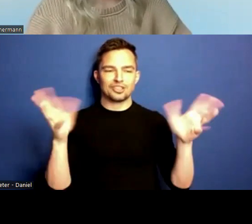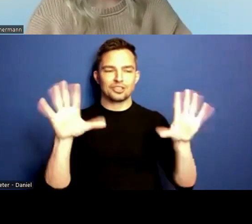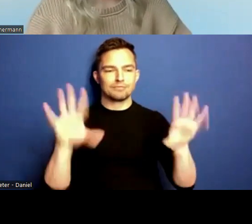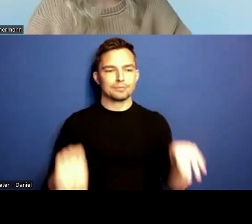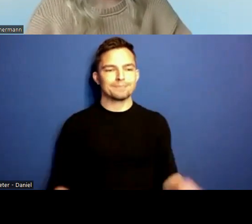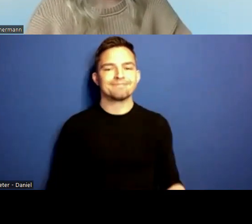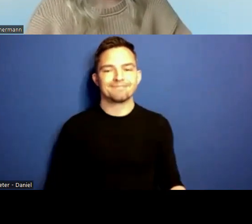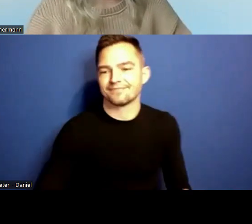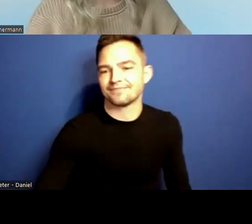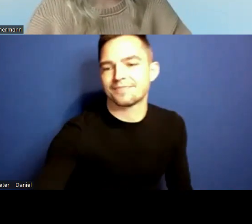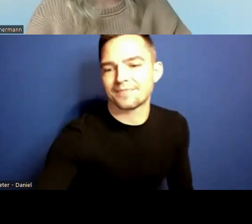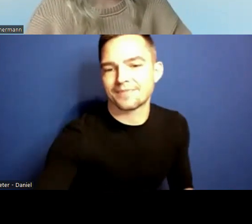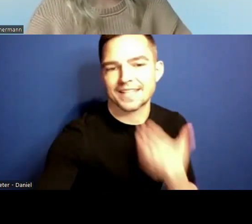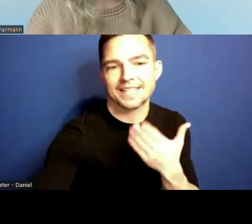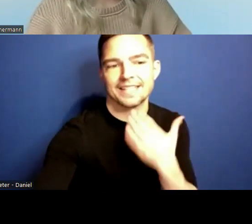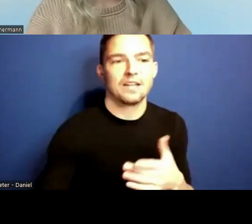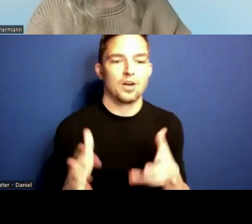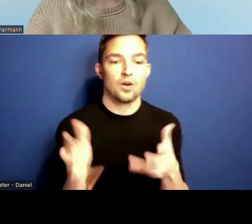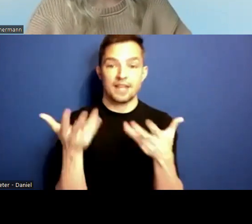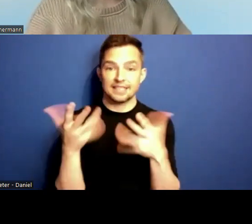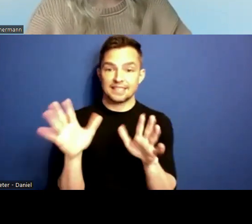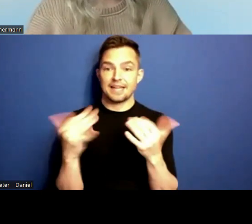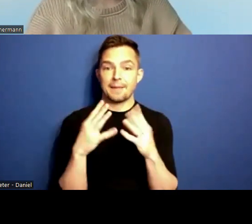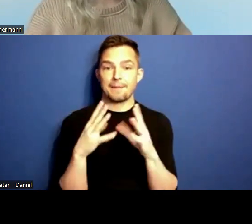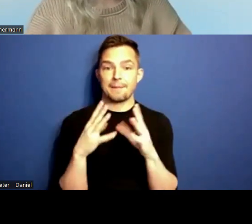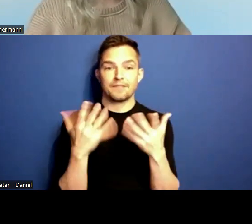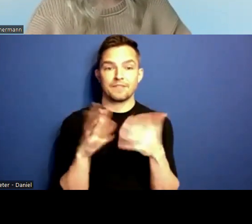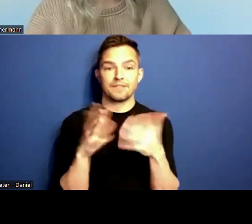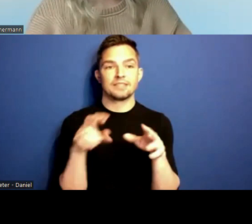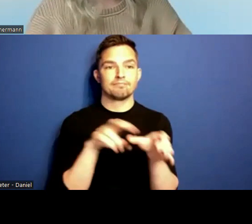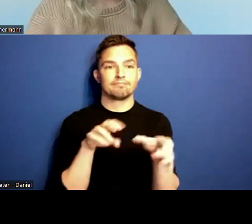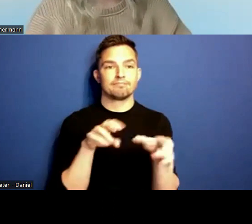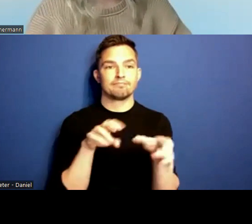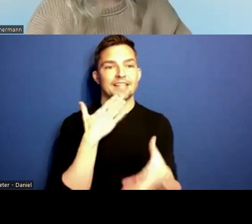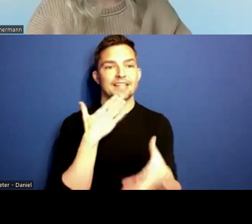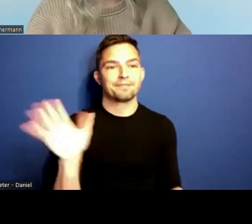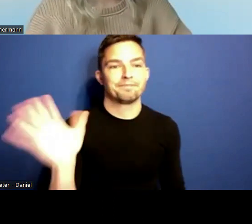Thank you. That does conclude today's meeting. You may now disconnect.